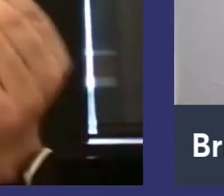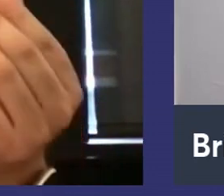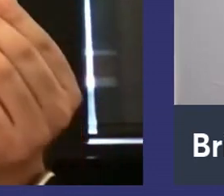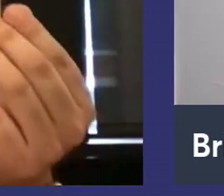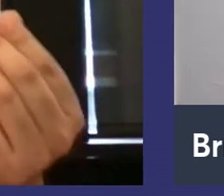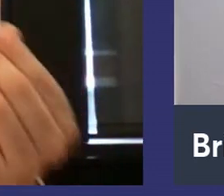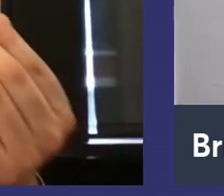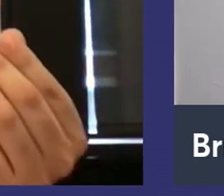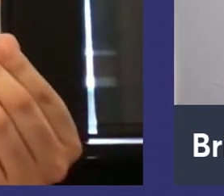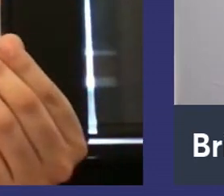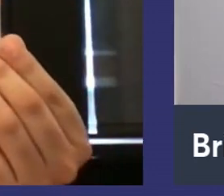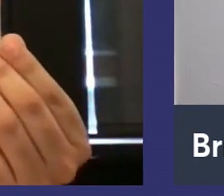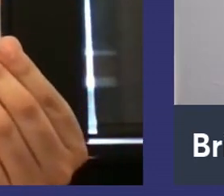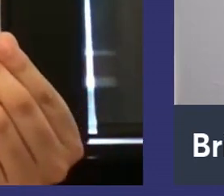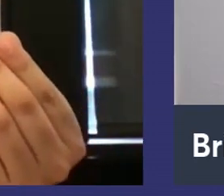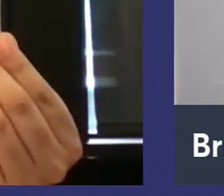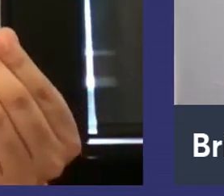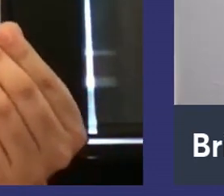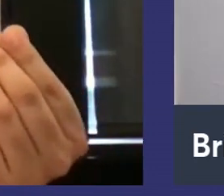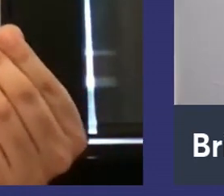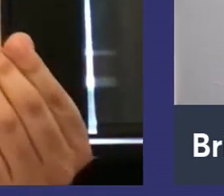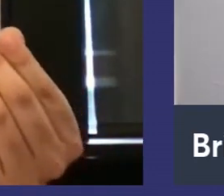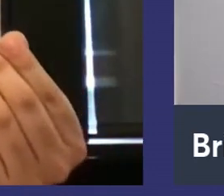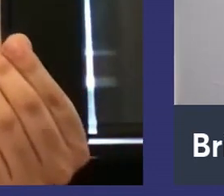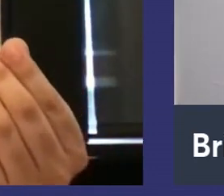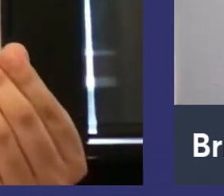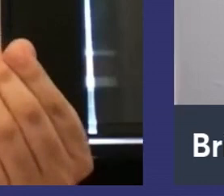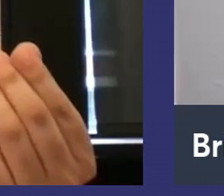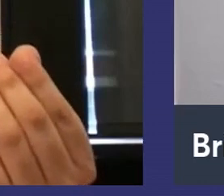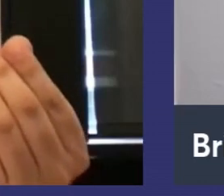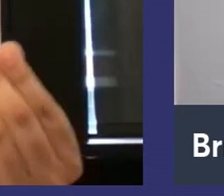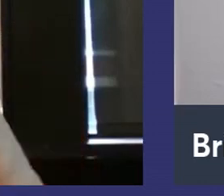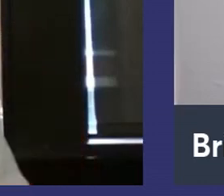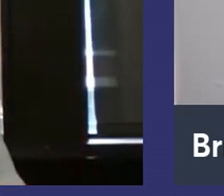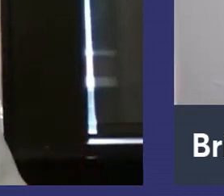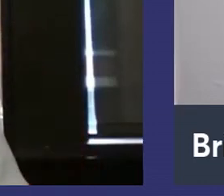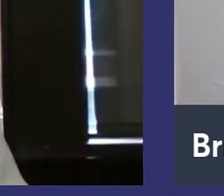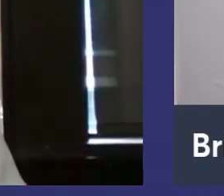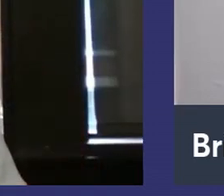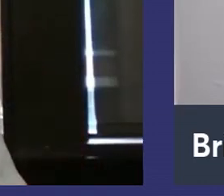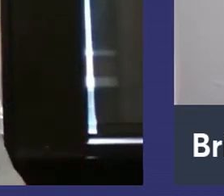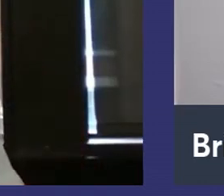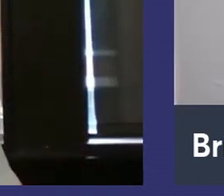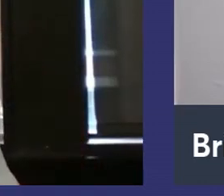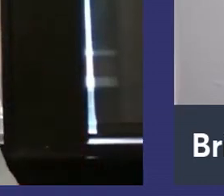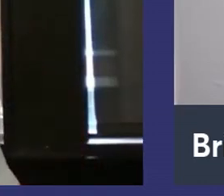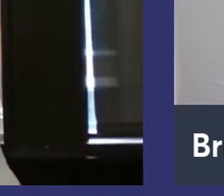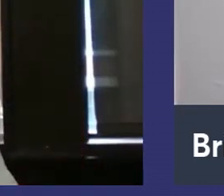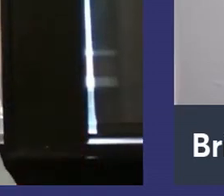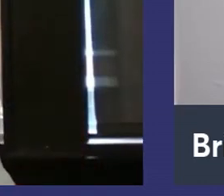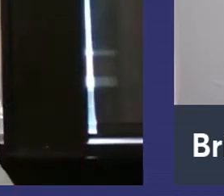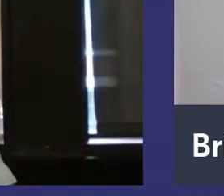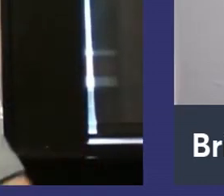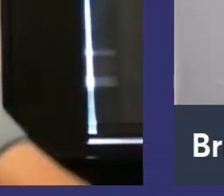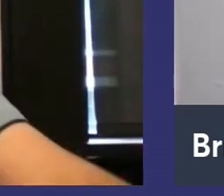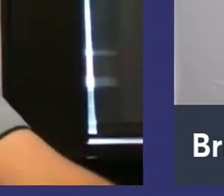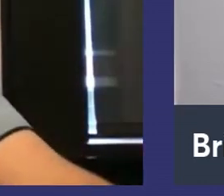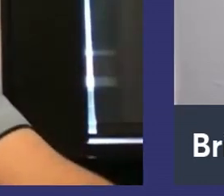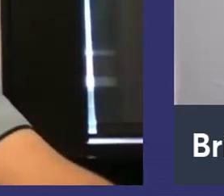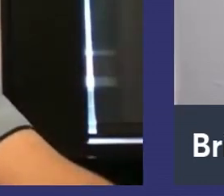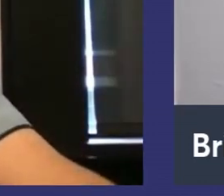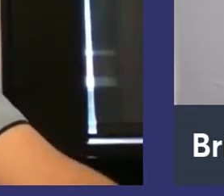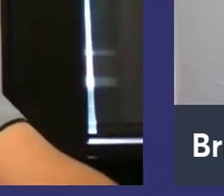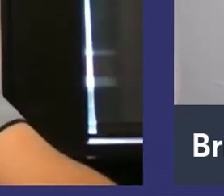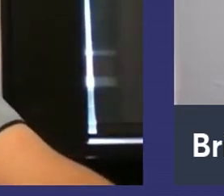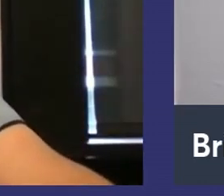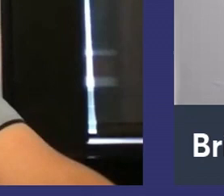is still performant. And then the tiering is going to do its job of spilling data back to disk. I love it. And